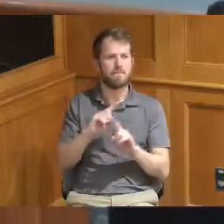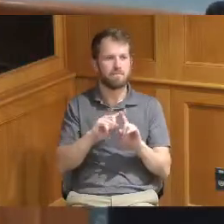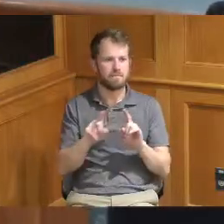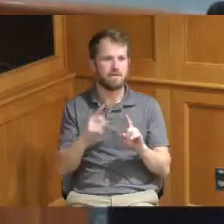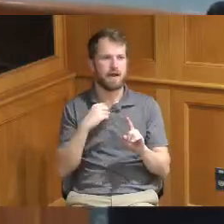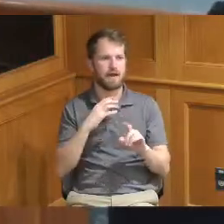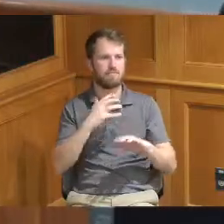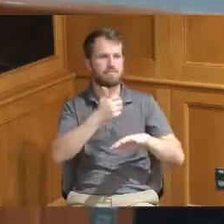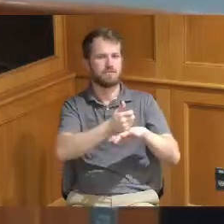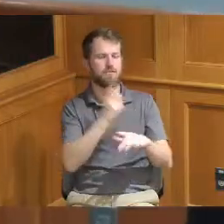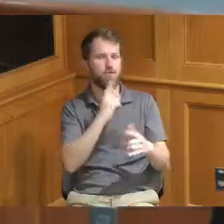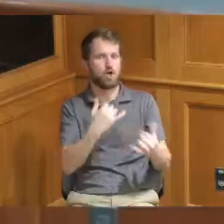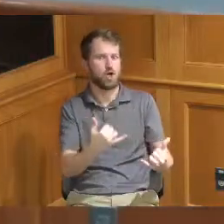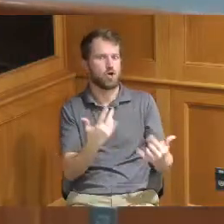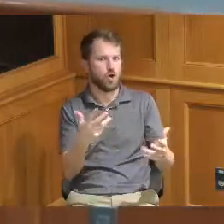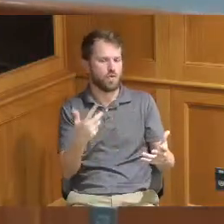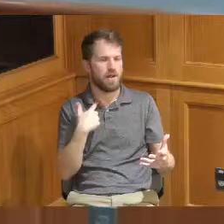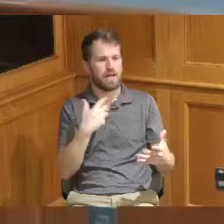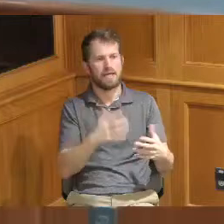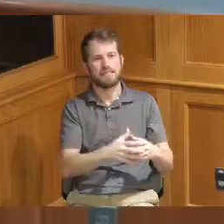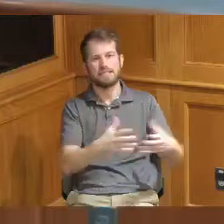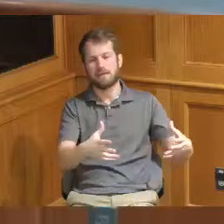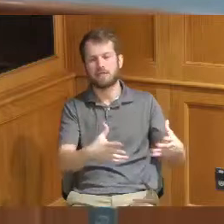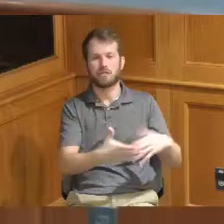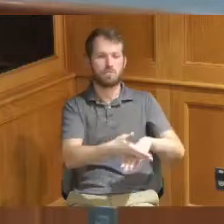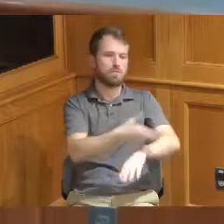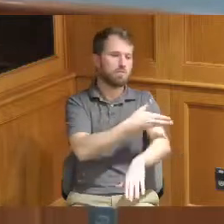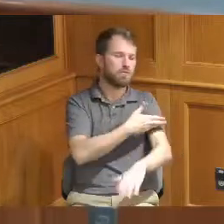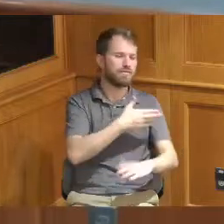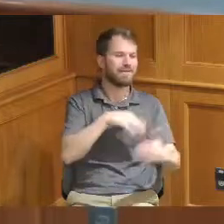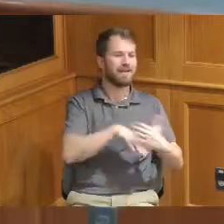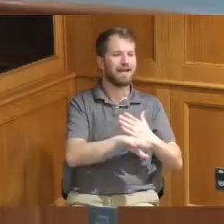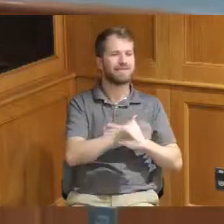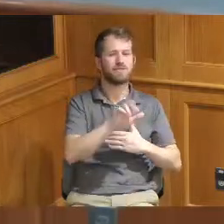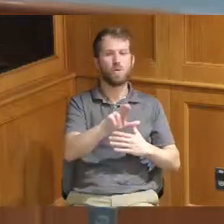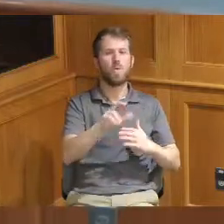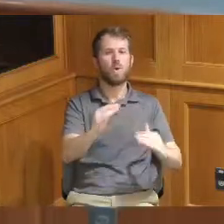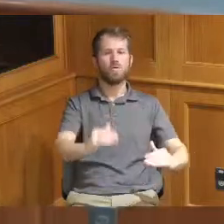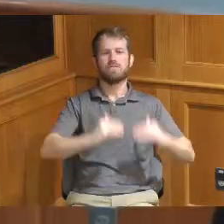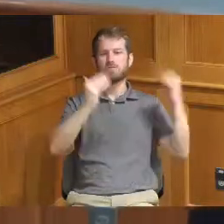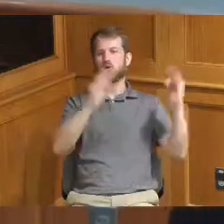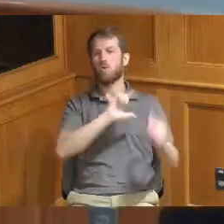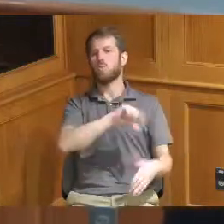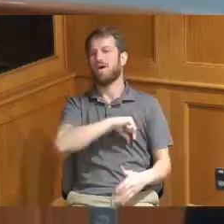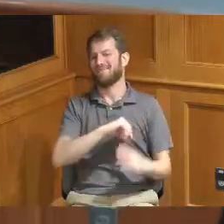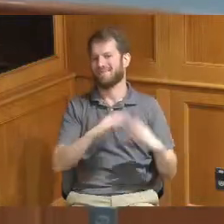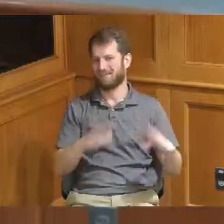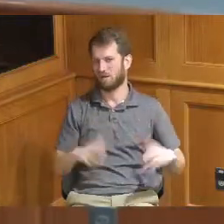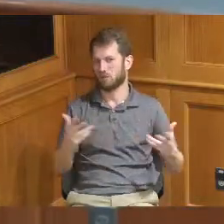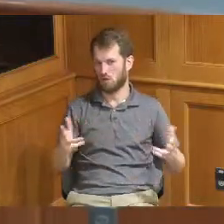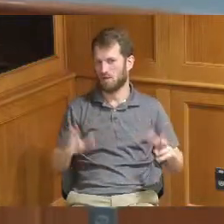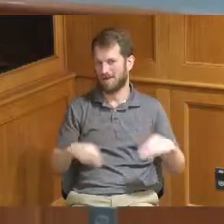are either expansions, improving access, or elevating the quality of housing that they're providing. Yep.